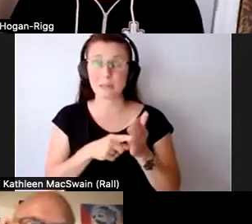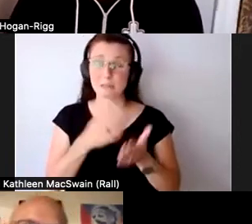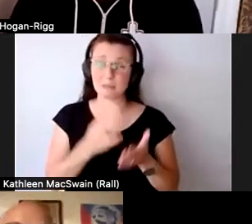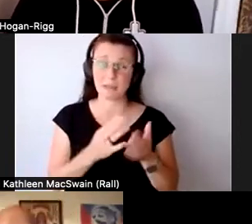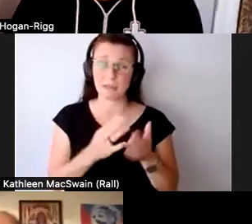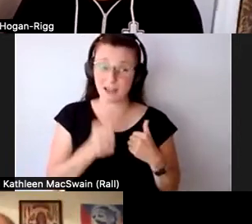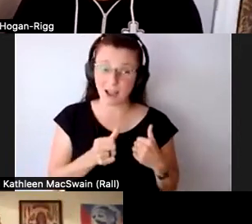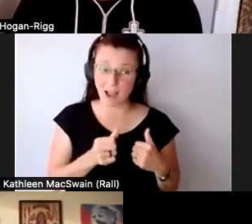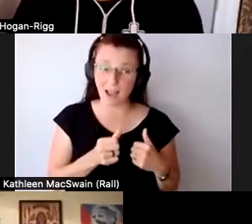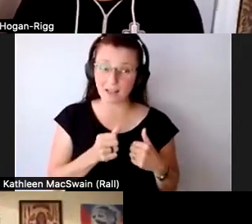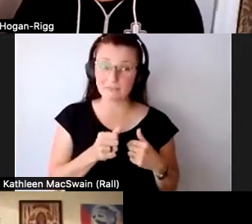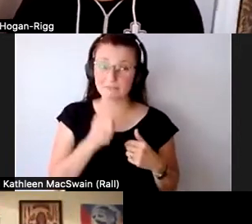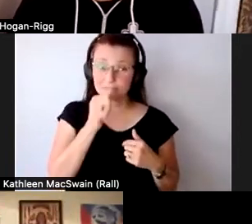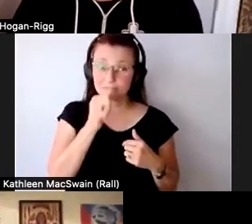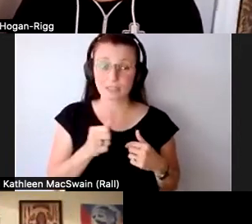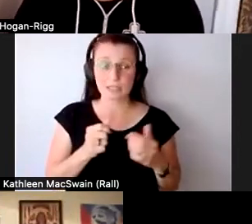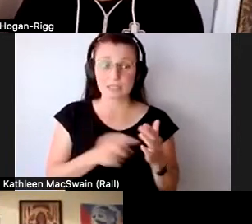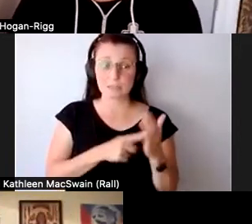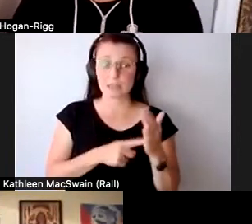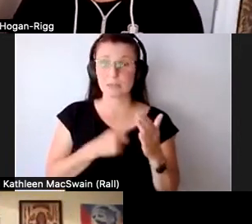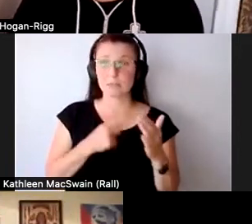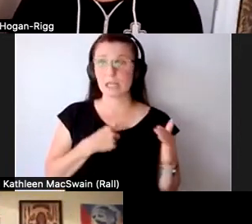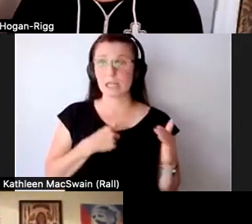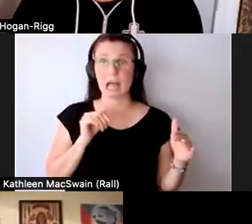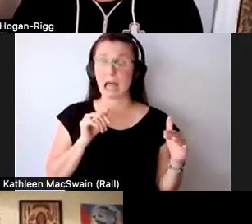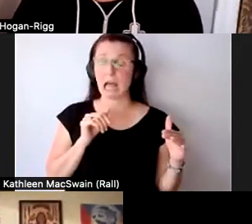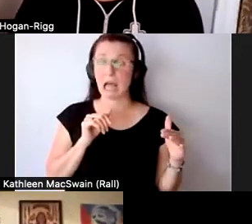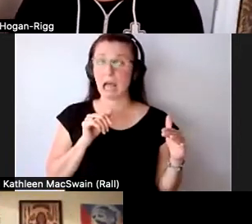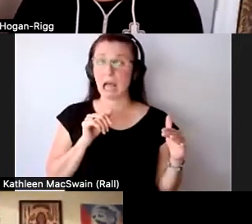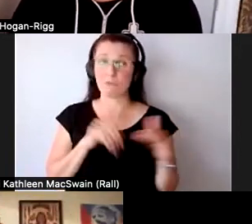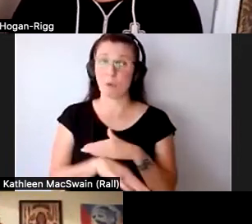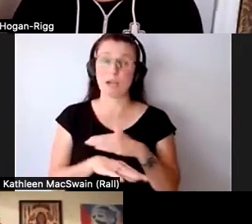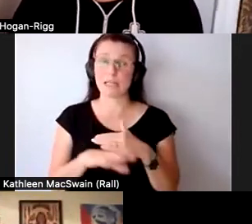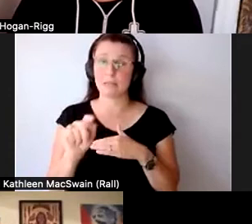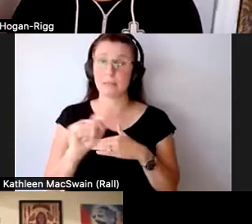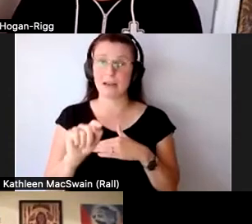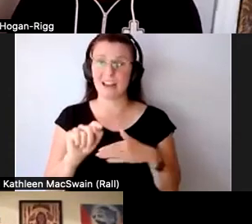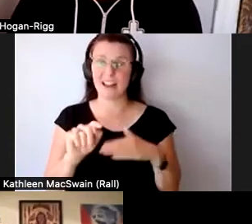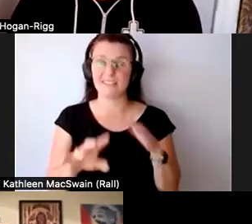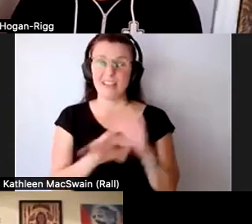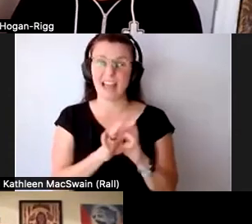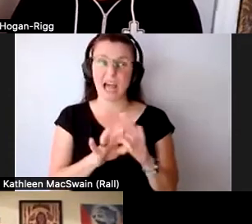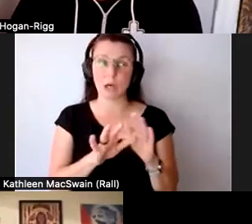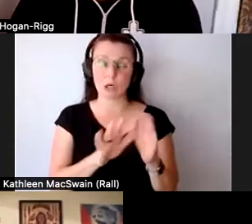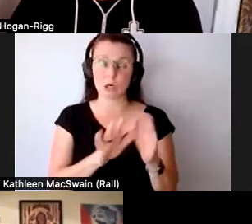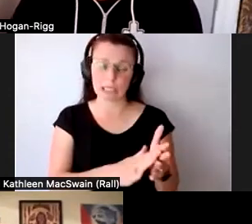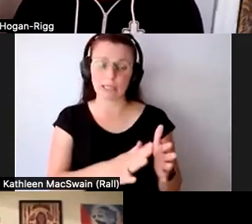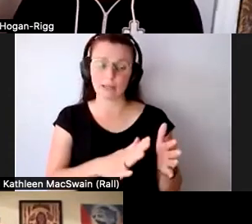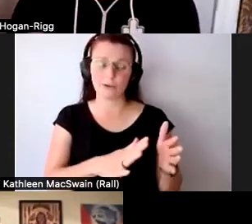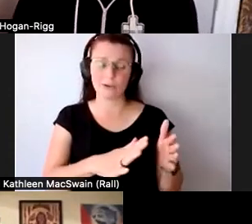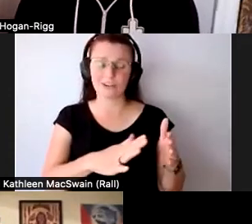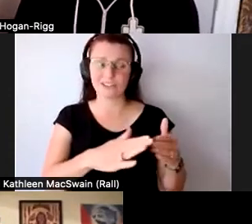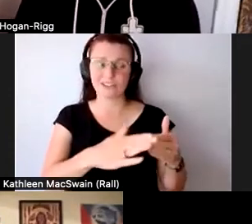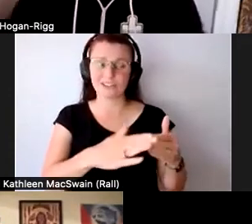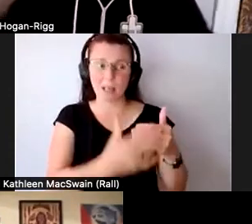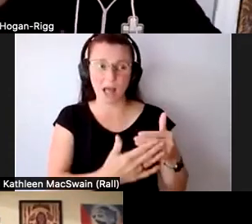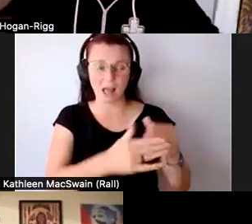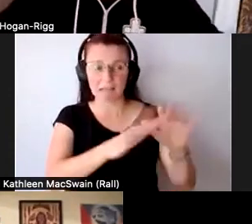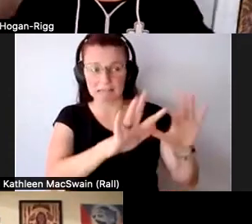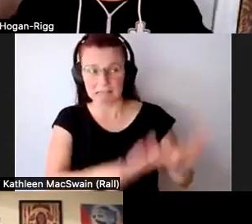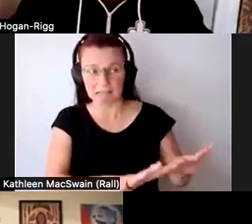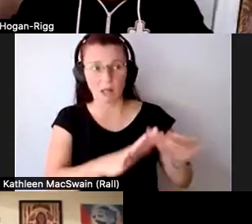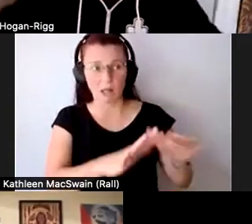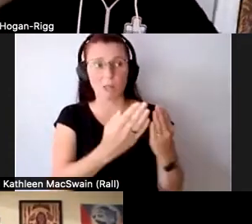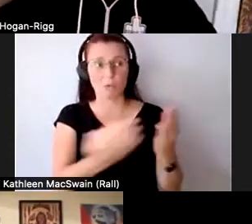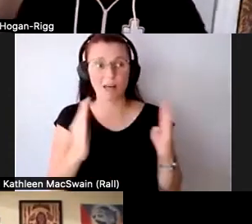there's been times that I've walked into bathrooms and found cookers and syringes on the ground or bloodstains on the wall. This kind of stuff is happening